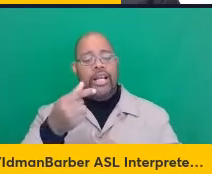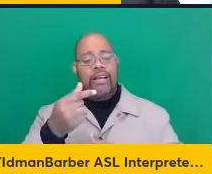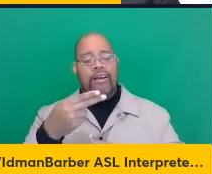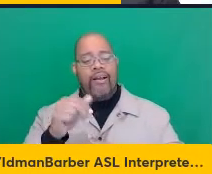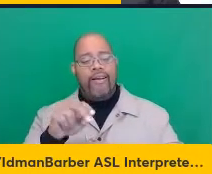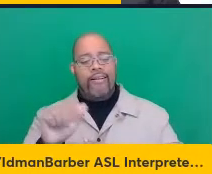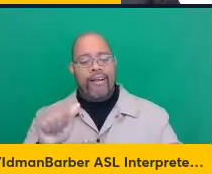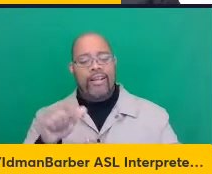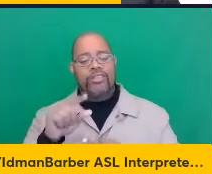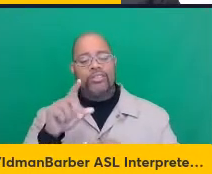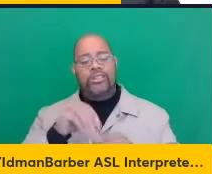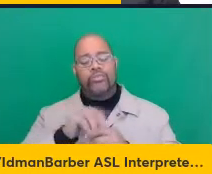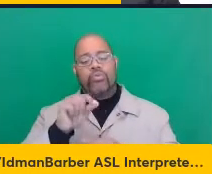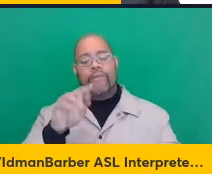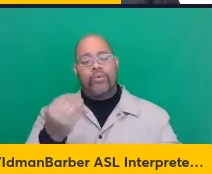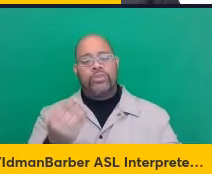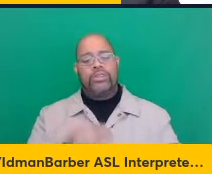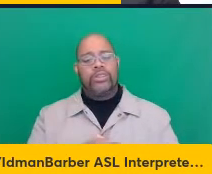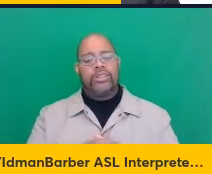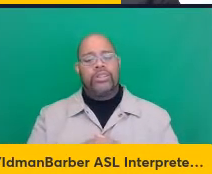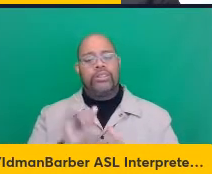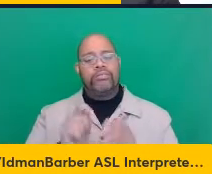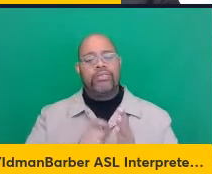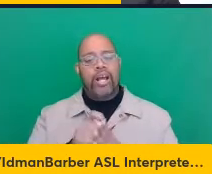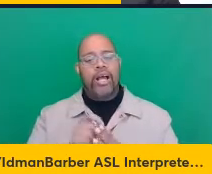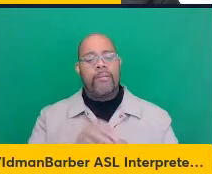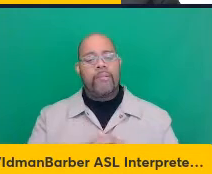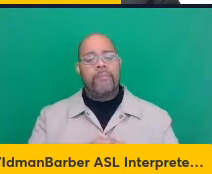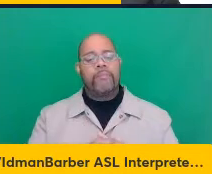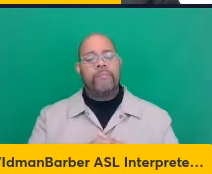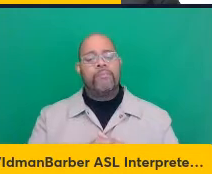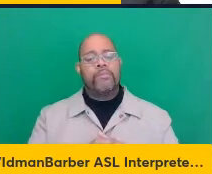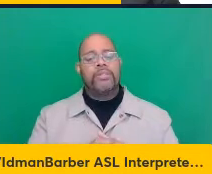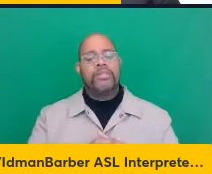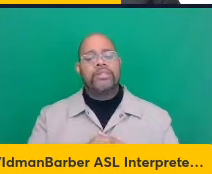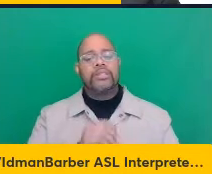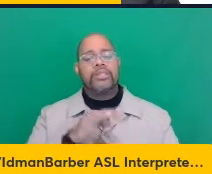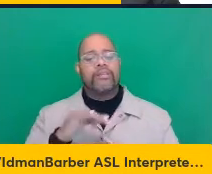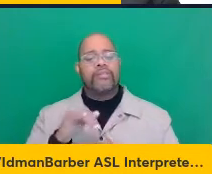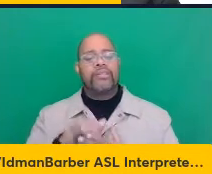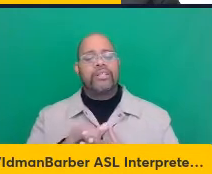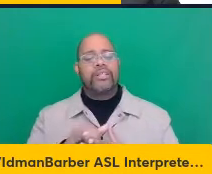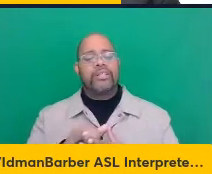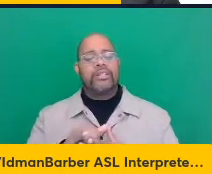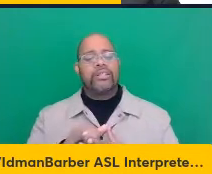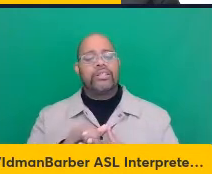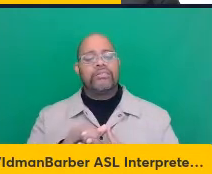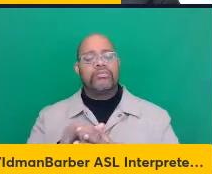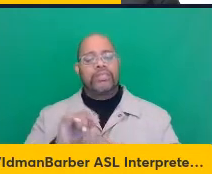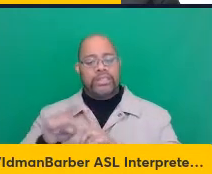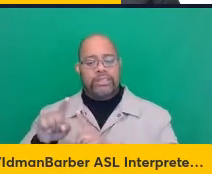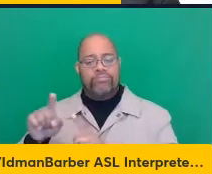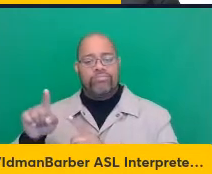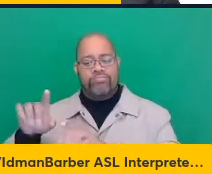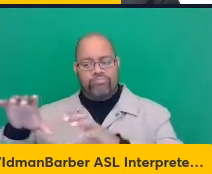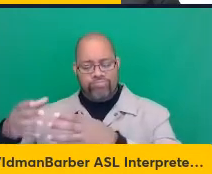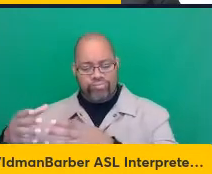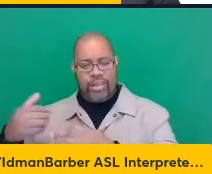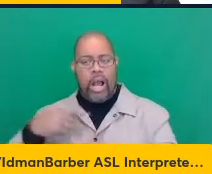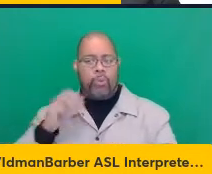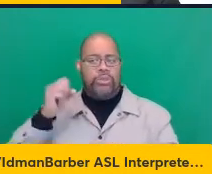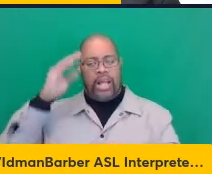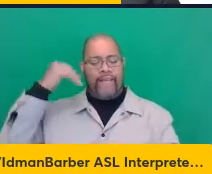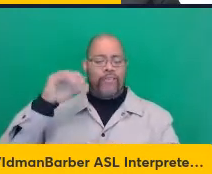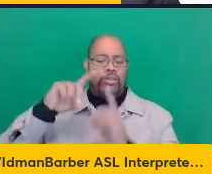2014. At the time, it was led by faculty from the Department of Biochemistry, Cell and Molecular Biology, where I was the head of